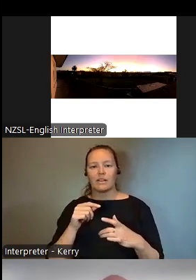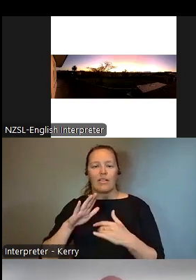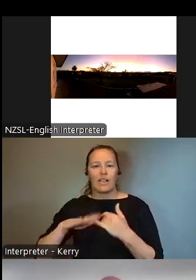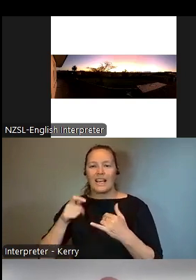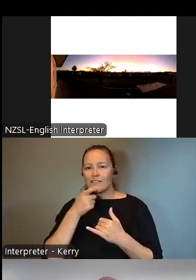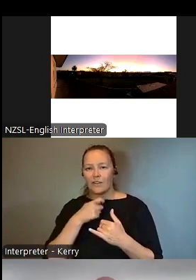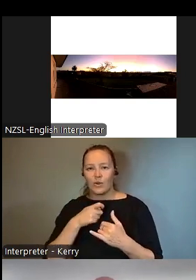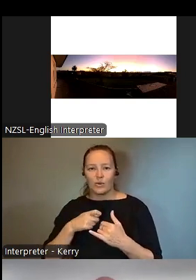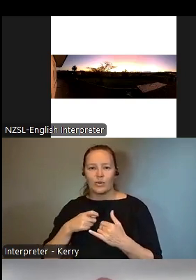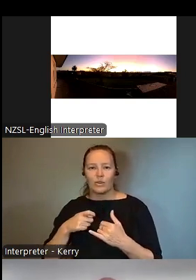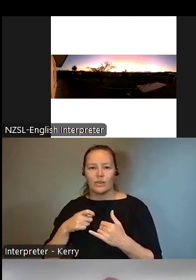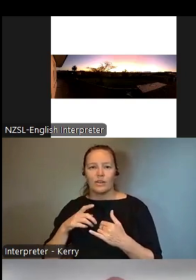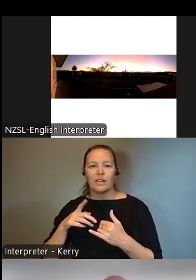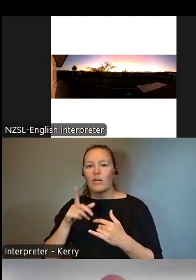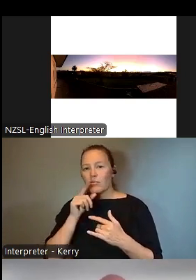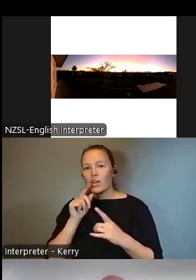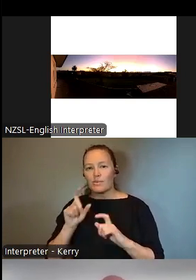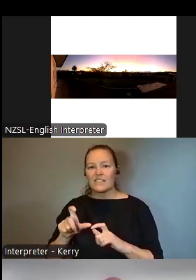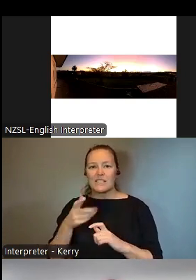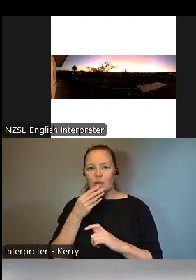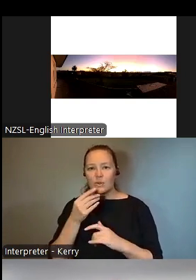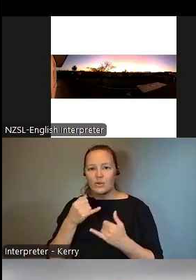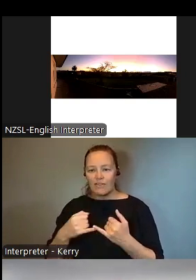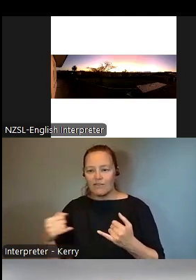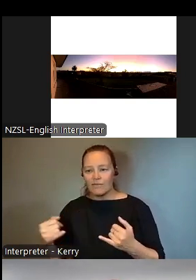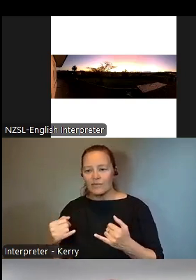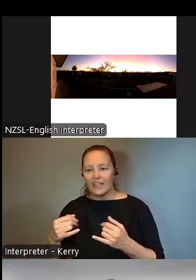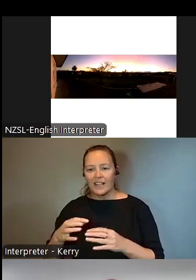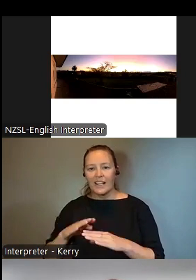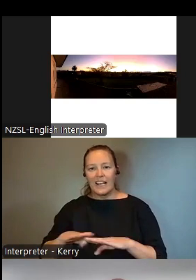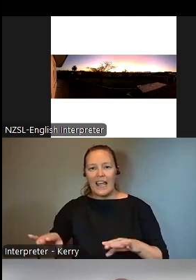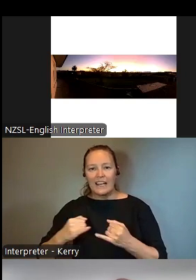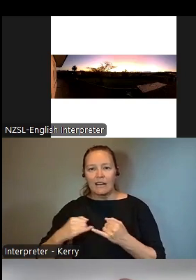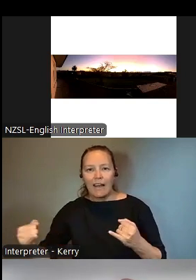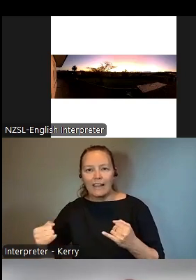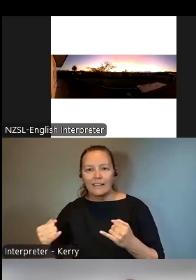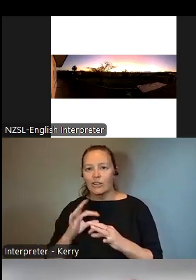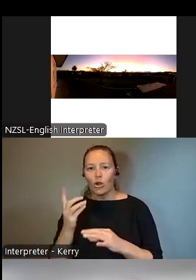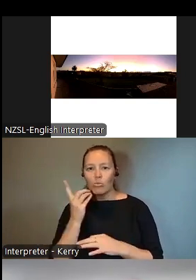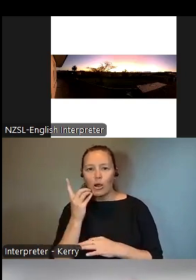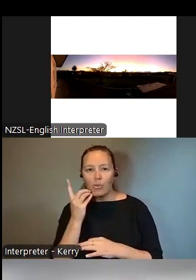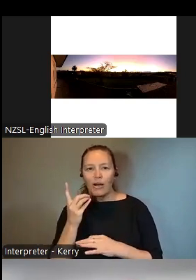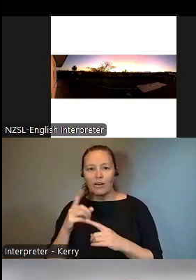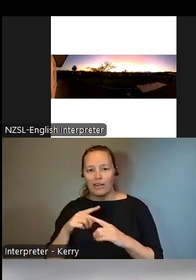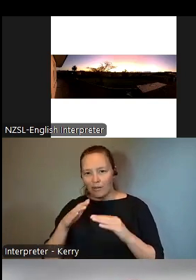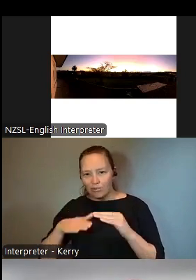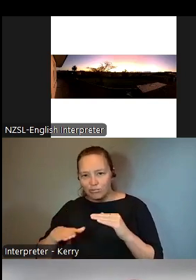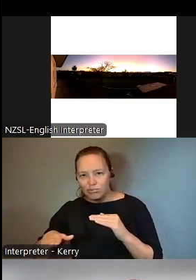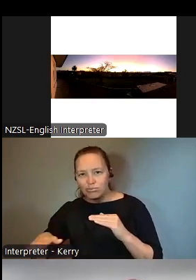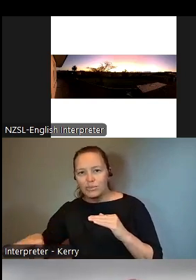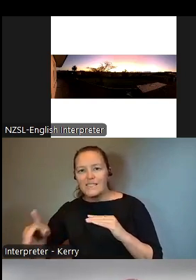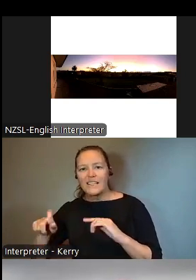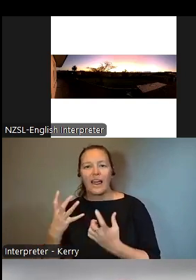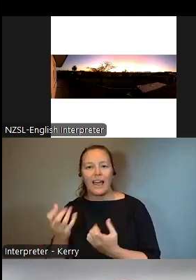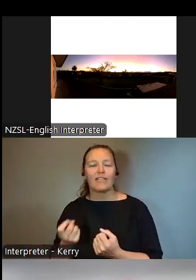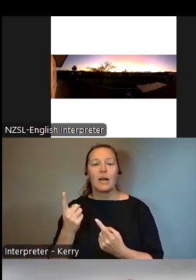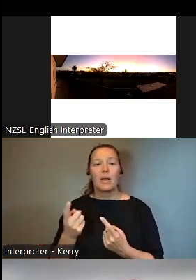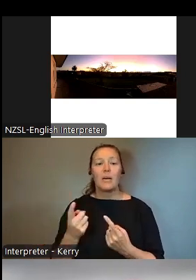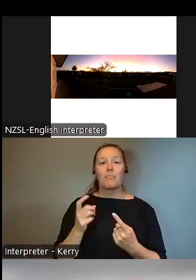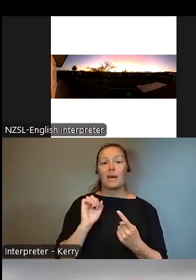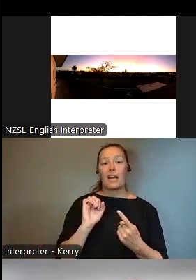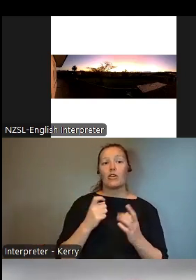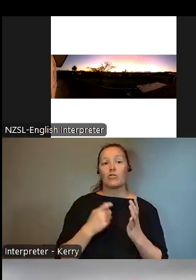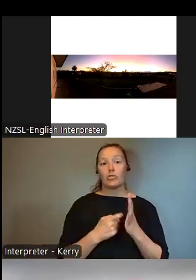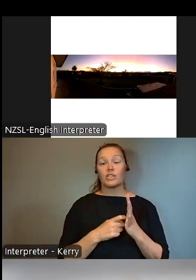the laggards might still have landlines and no mobiles. There's a long tail there. But what he did with his research, and other